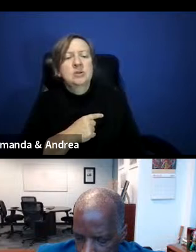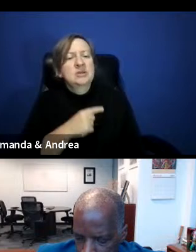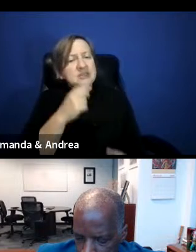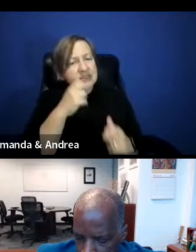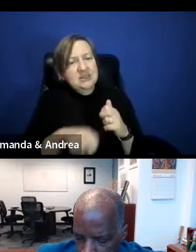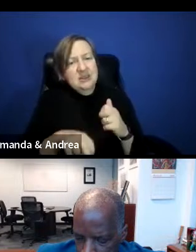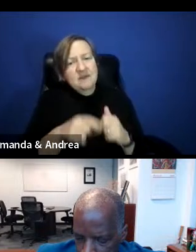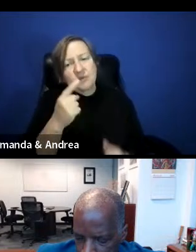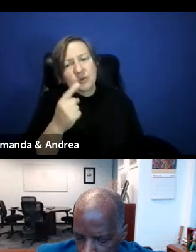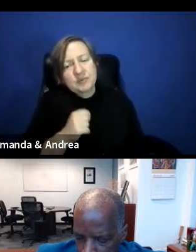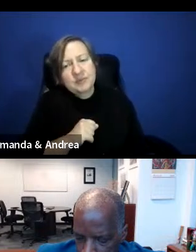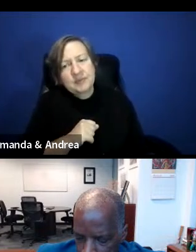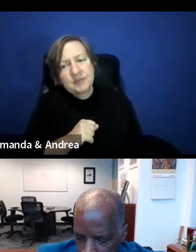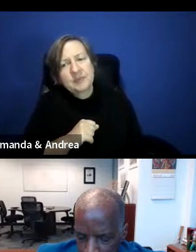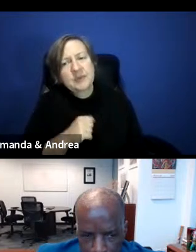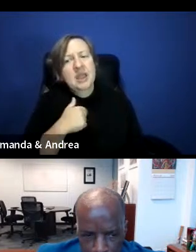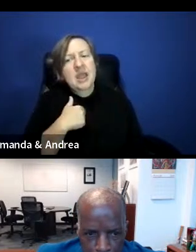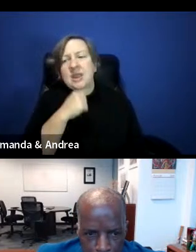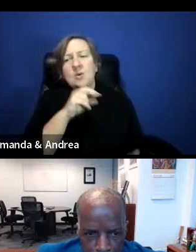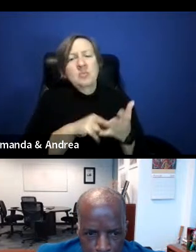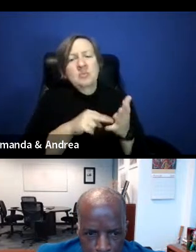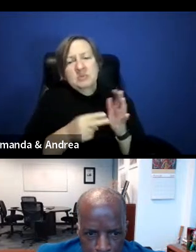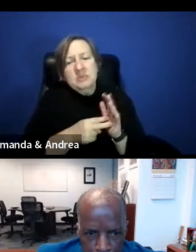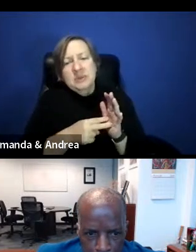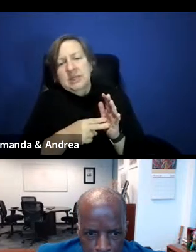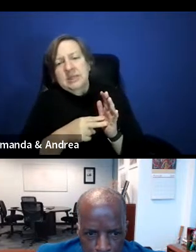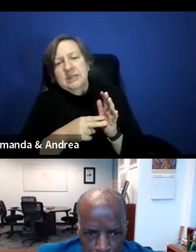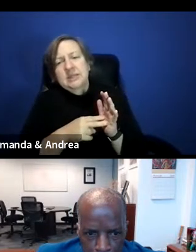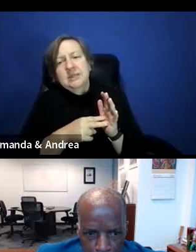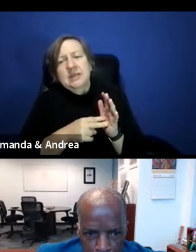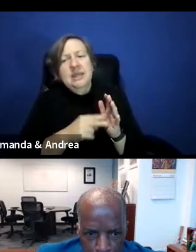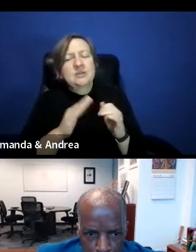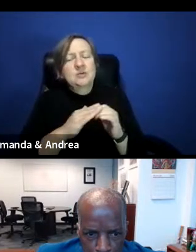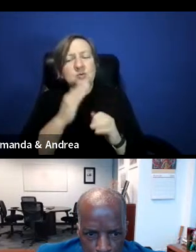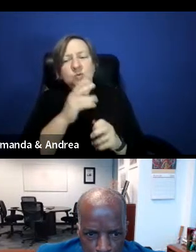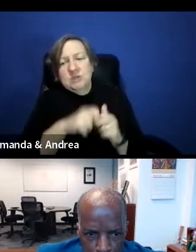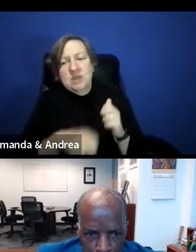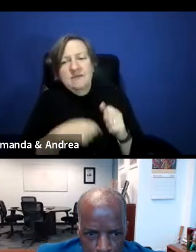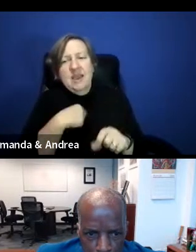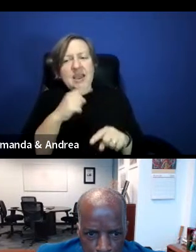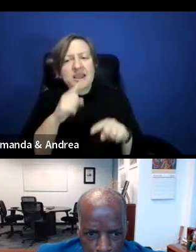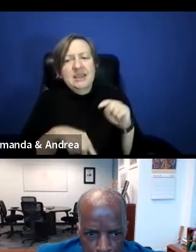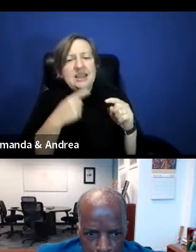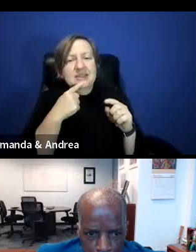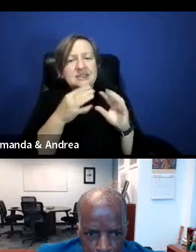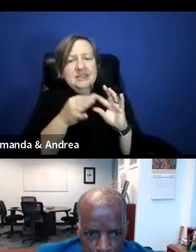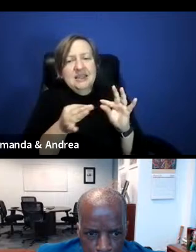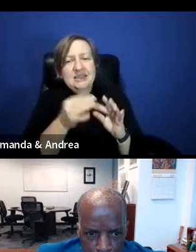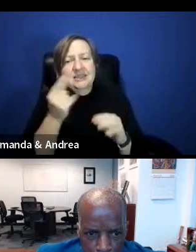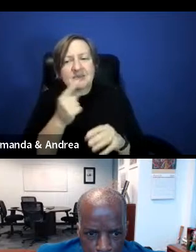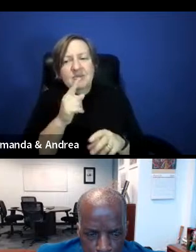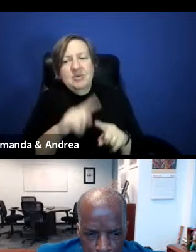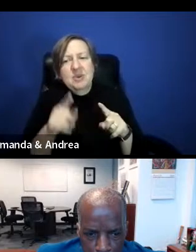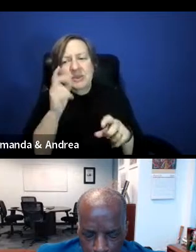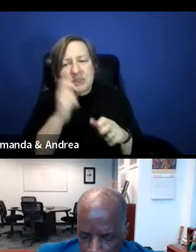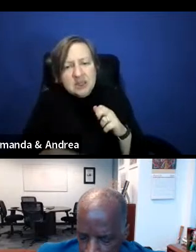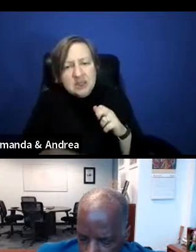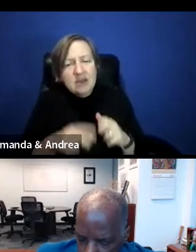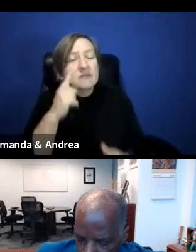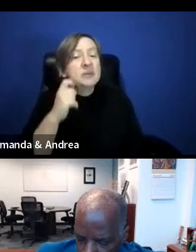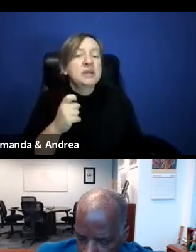tough one, and I don't mean it's so tough that I can't say something about it, but it's a tough one because